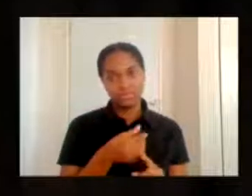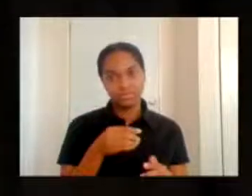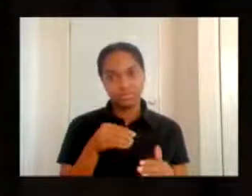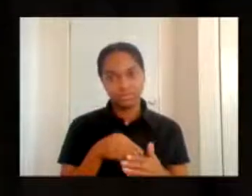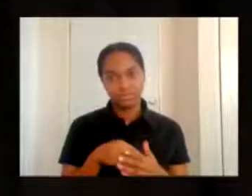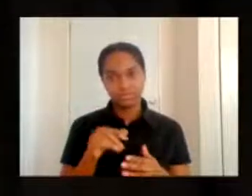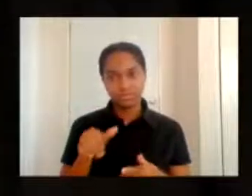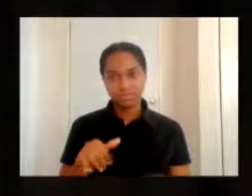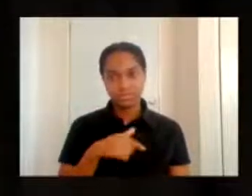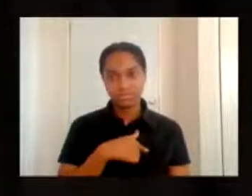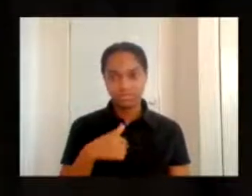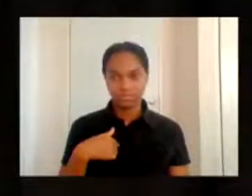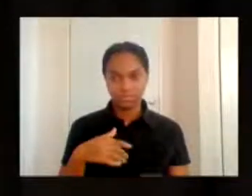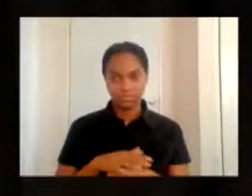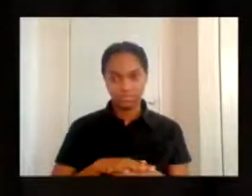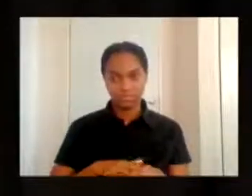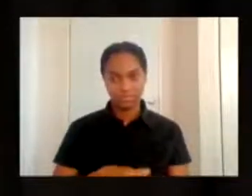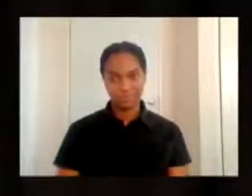space.